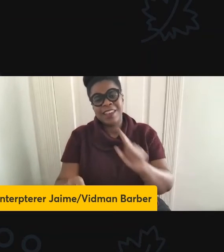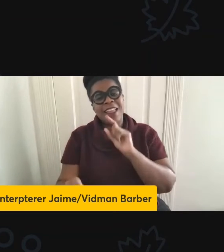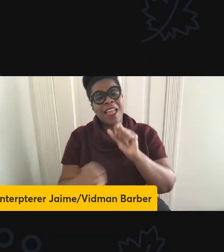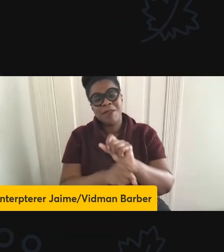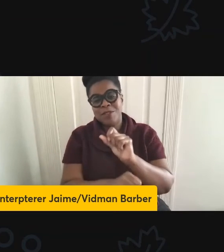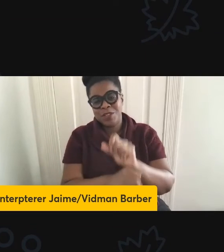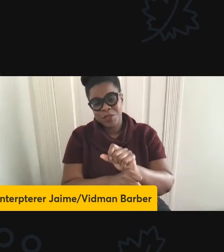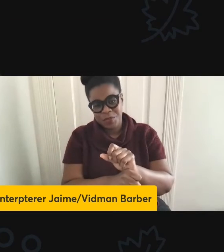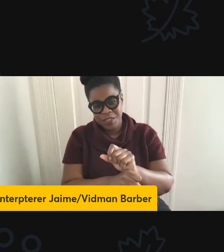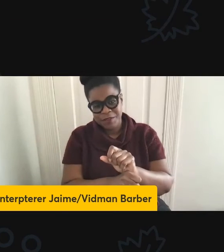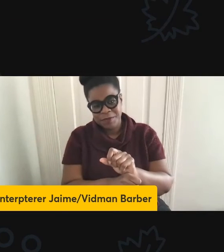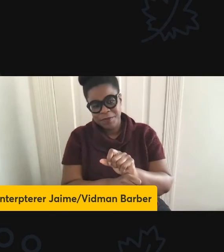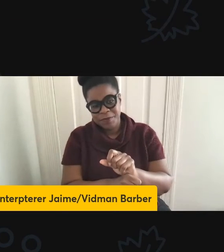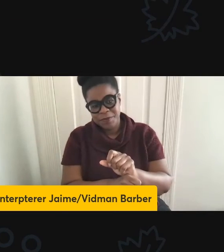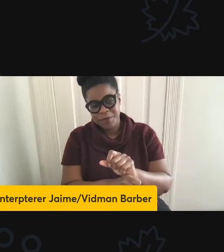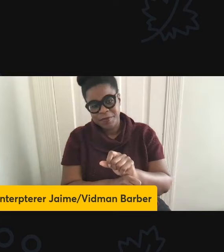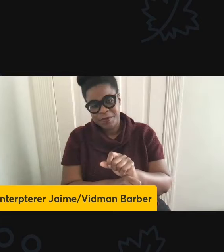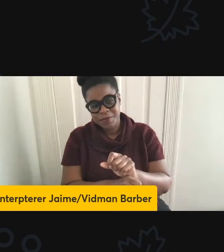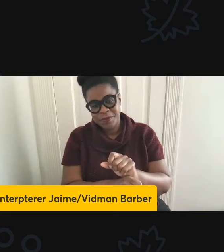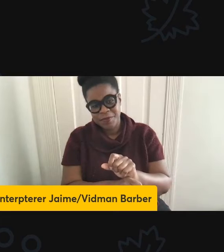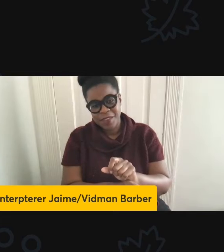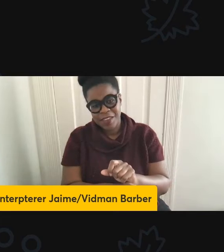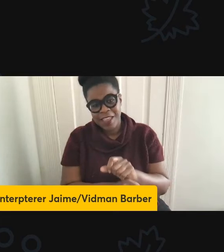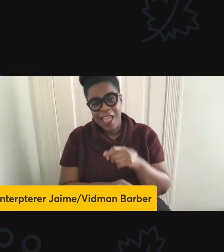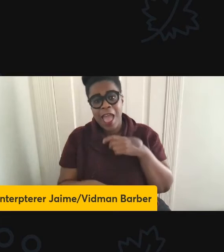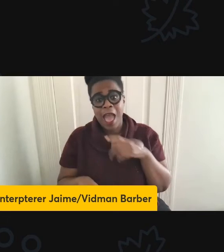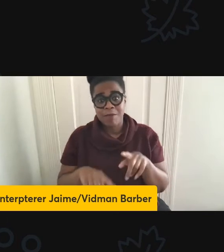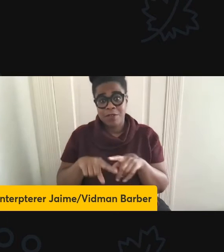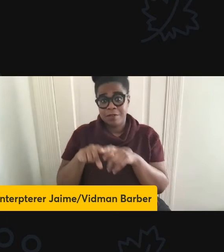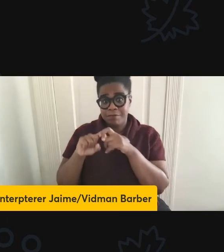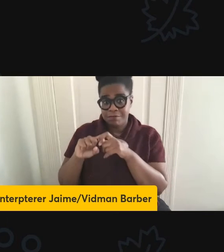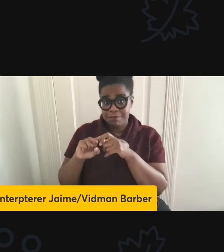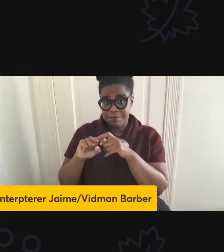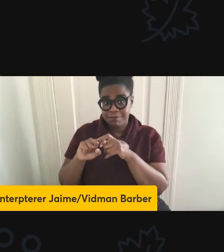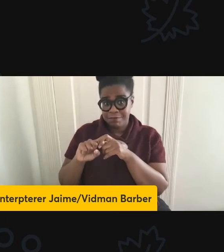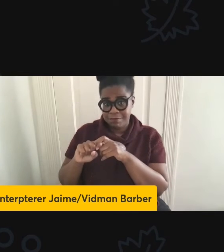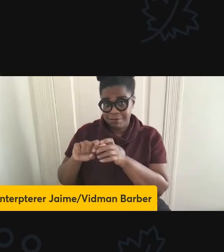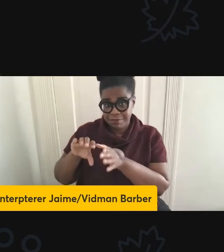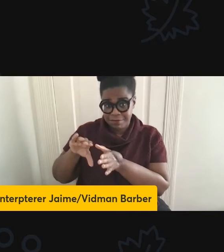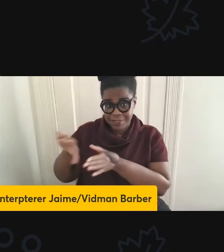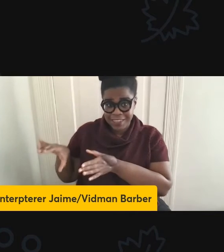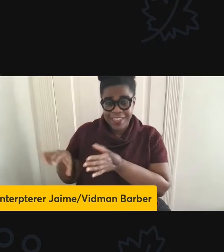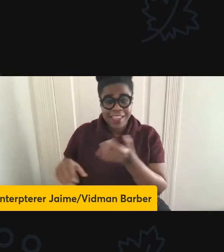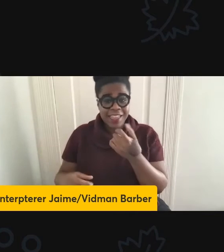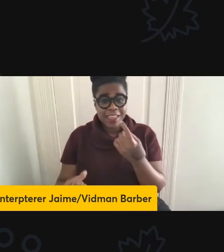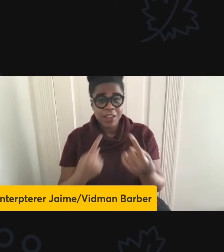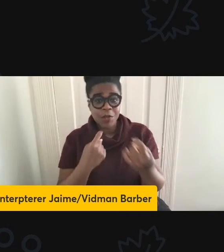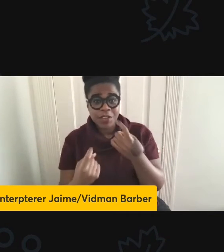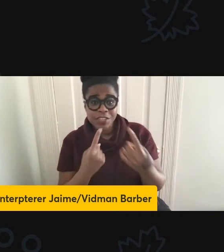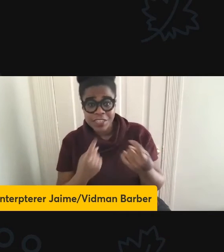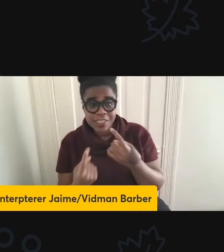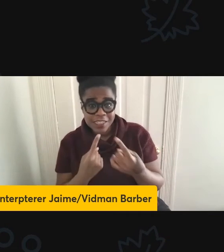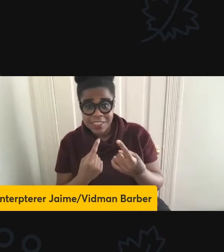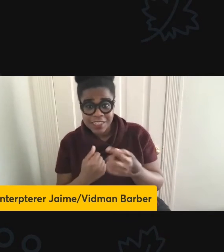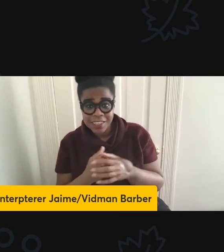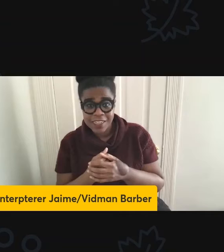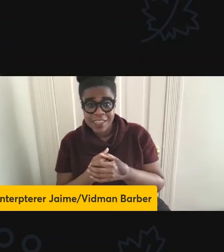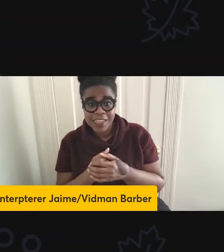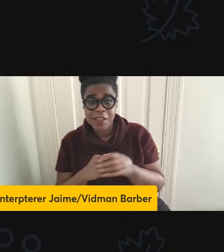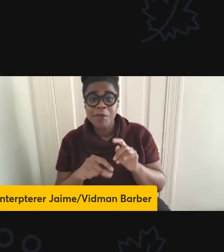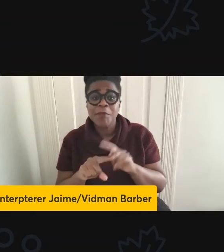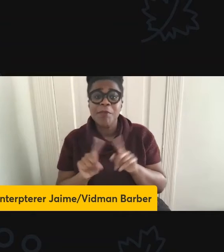Absolutely. Um, I think I'll pause right there and answer any questions if anyone has any. But